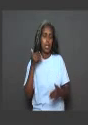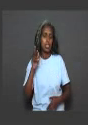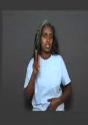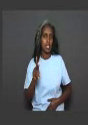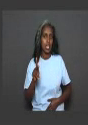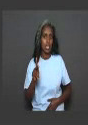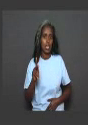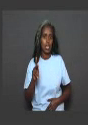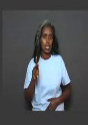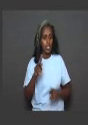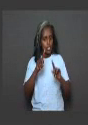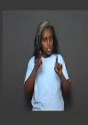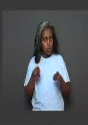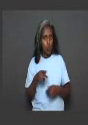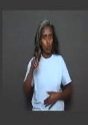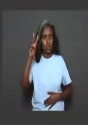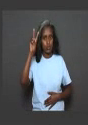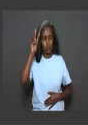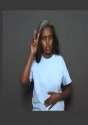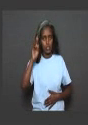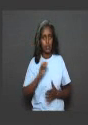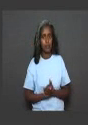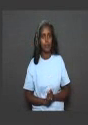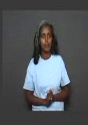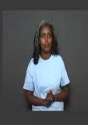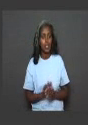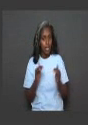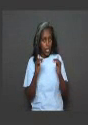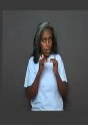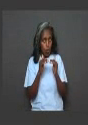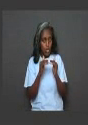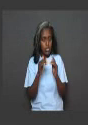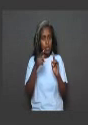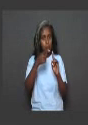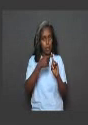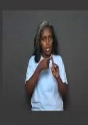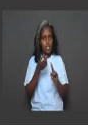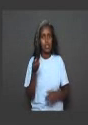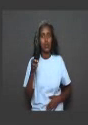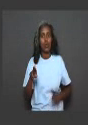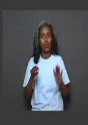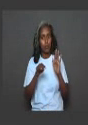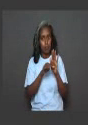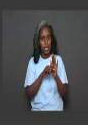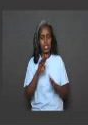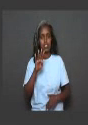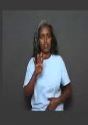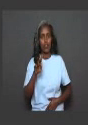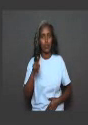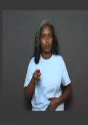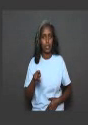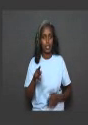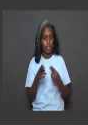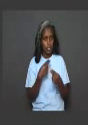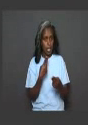k, the whole squared, equals plus or minus